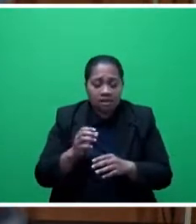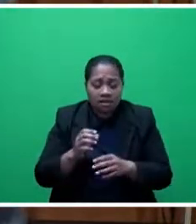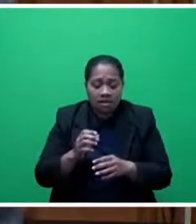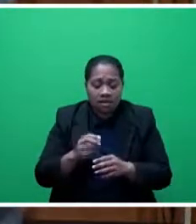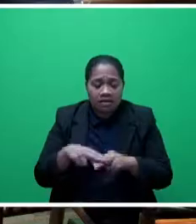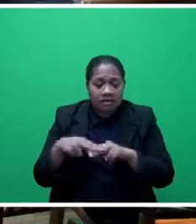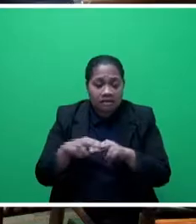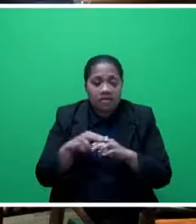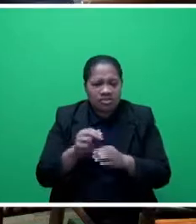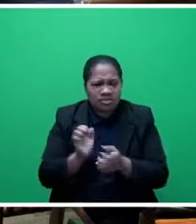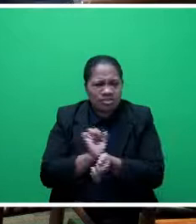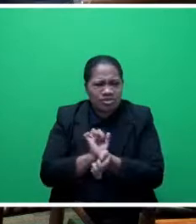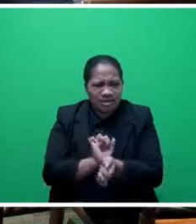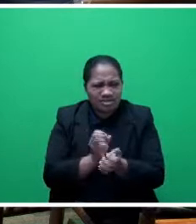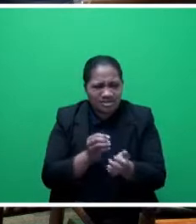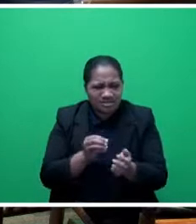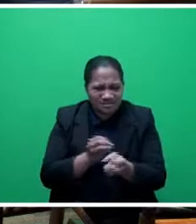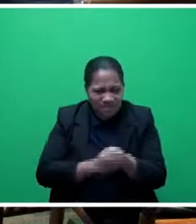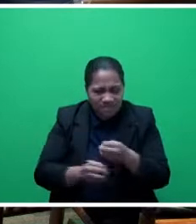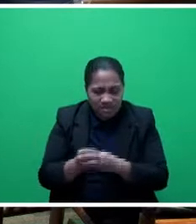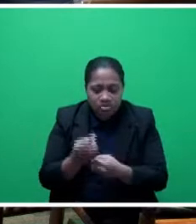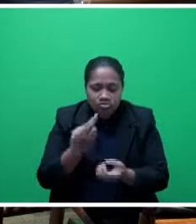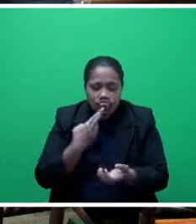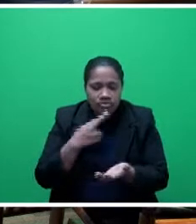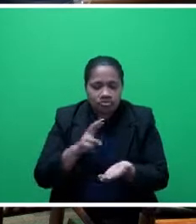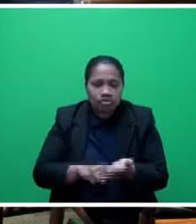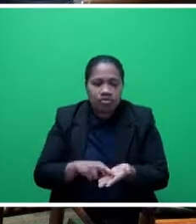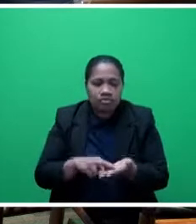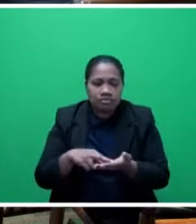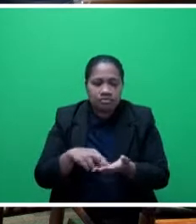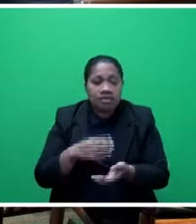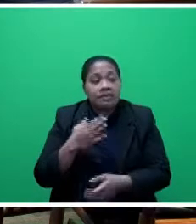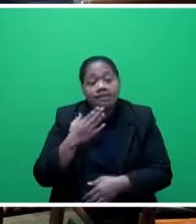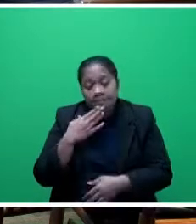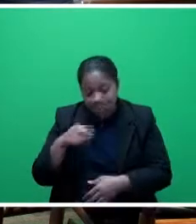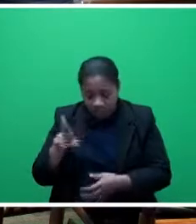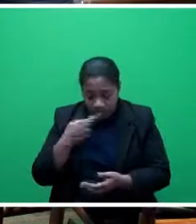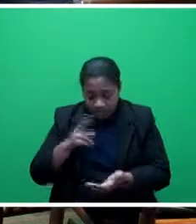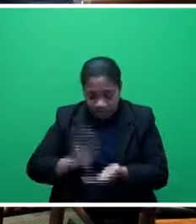you, sir. Please hand the reports to the Secretary General.